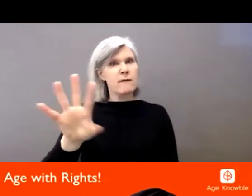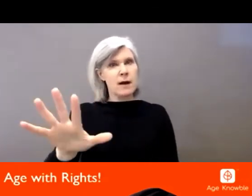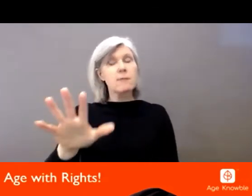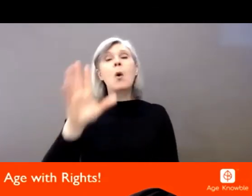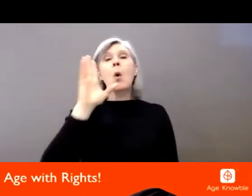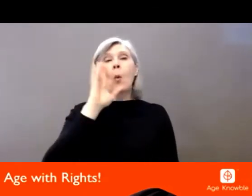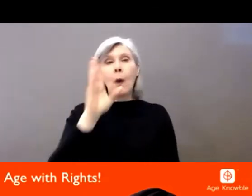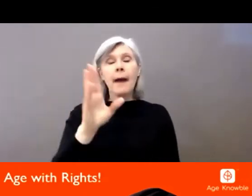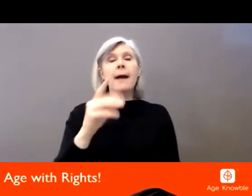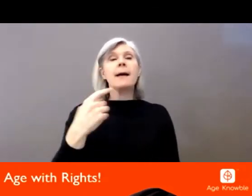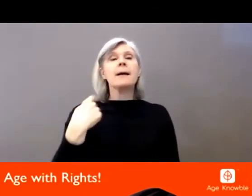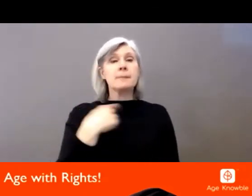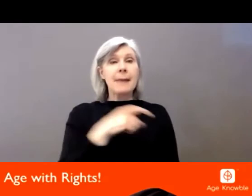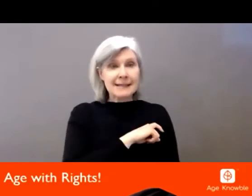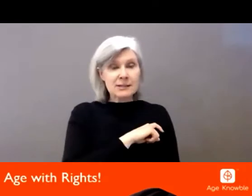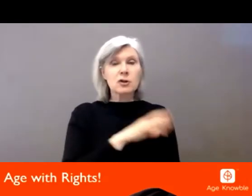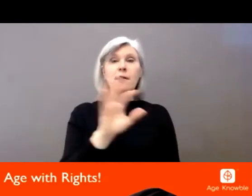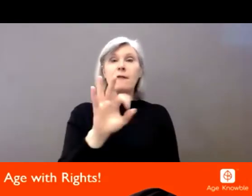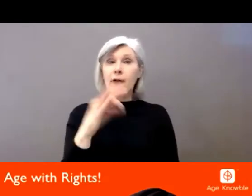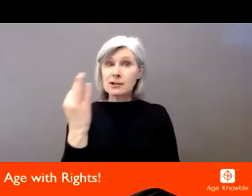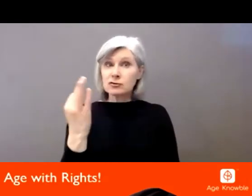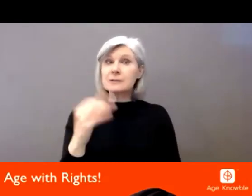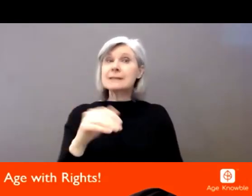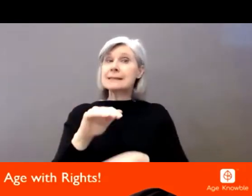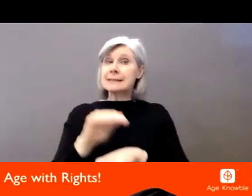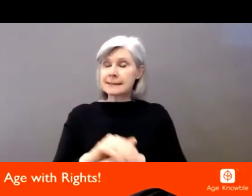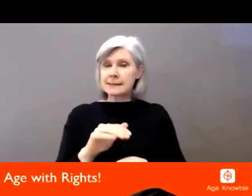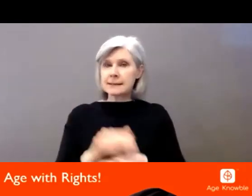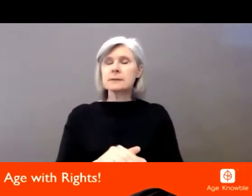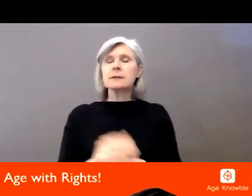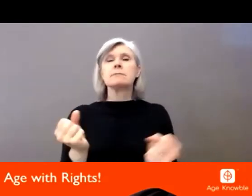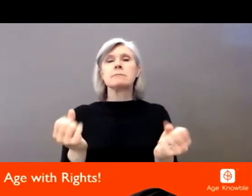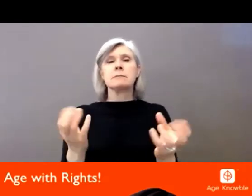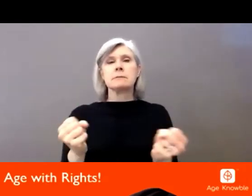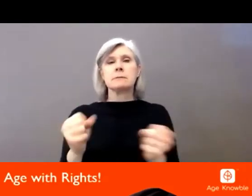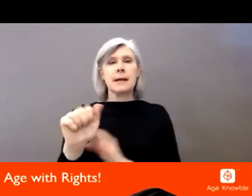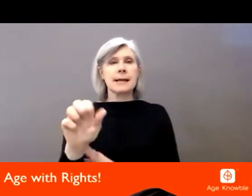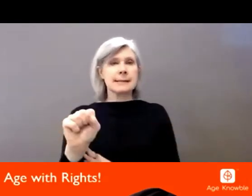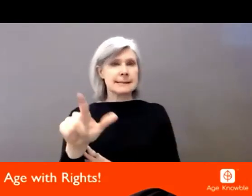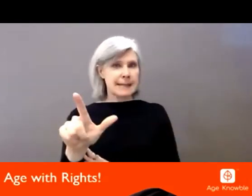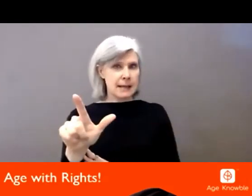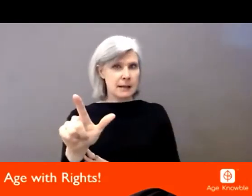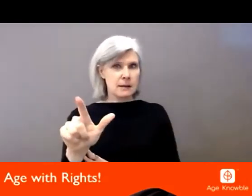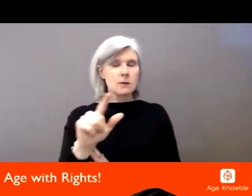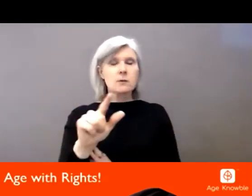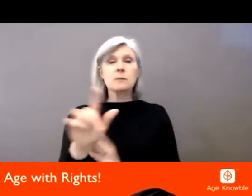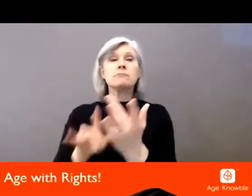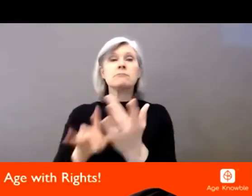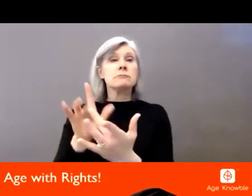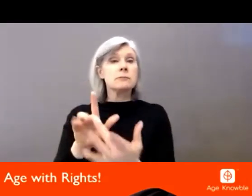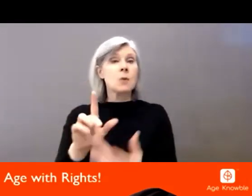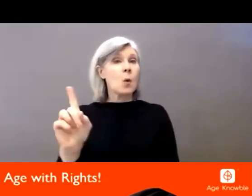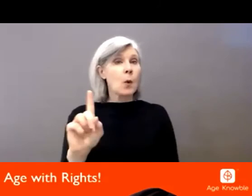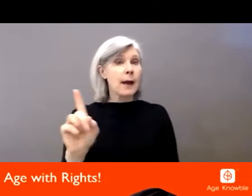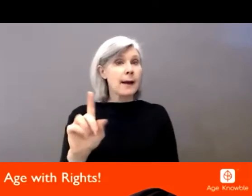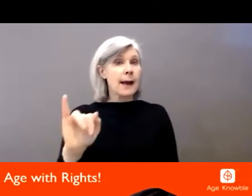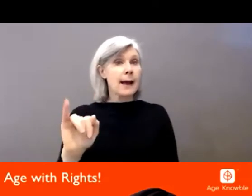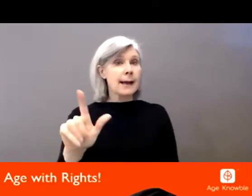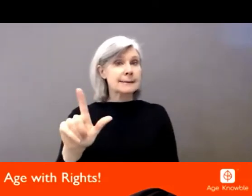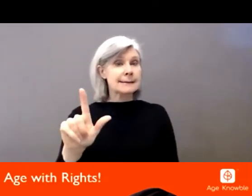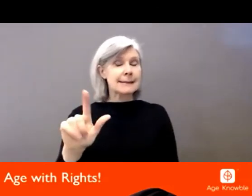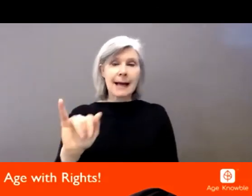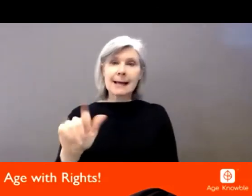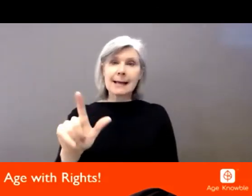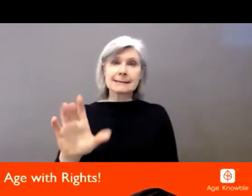Language. So please, again, go to ilccanada.org and sign up. We have an epic lineup of speakers, including Ambassador